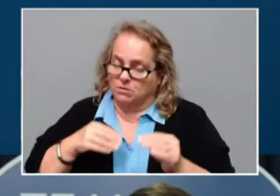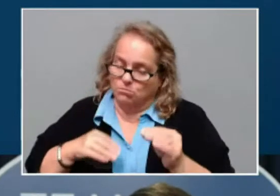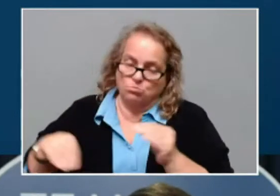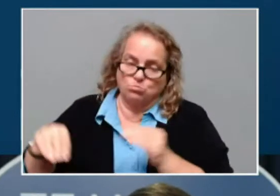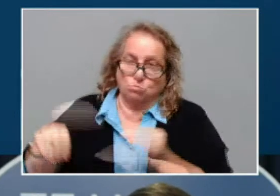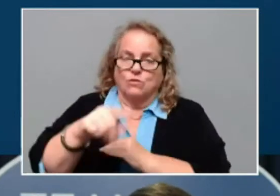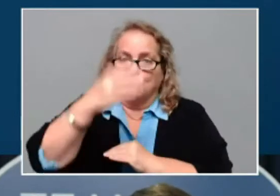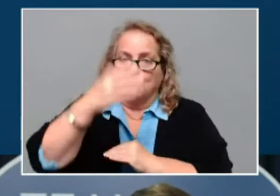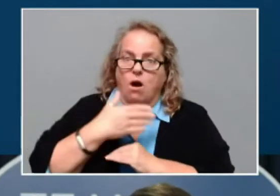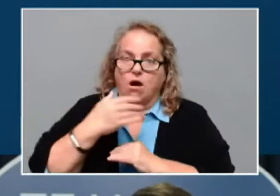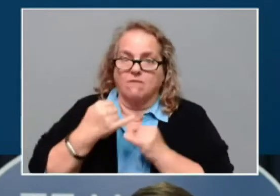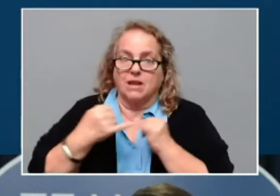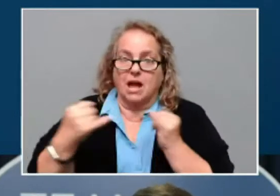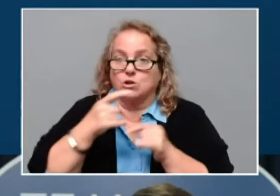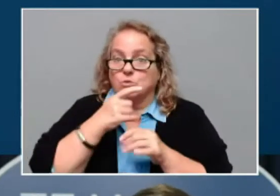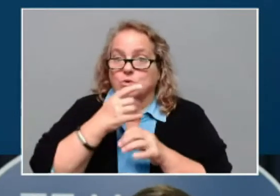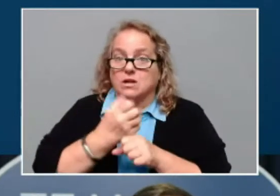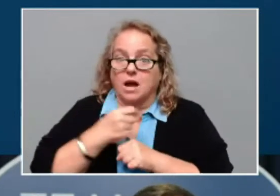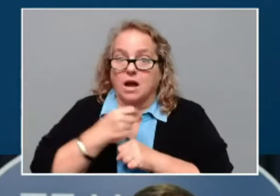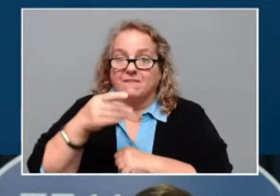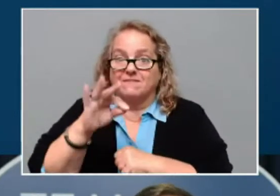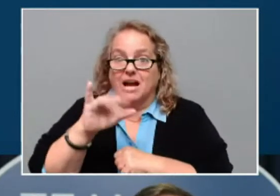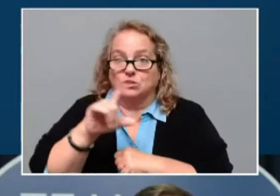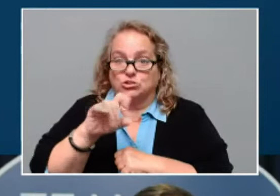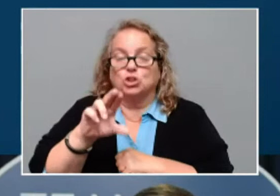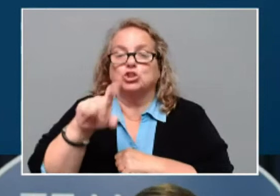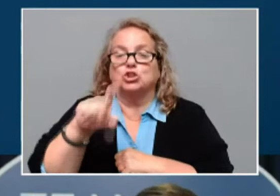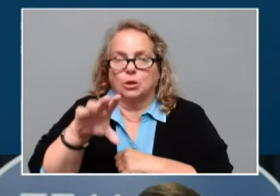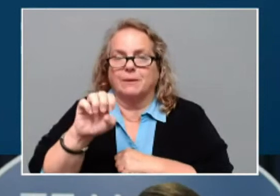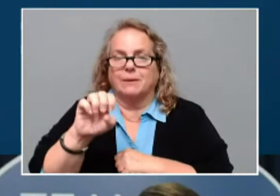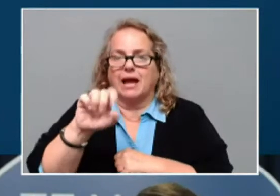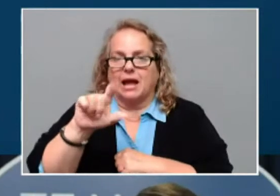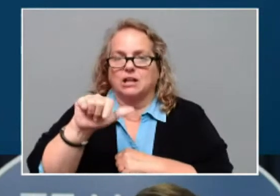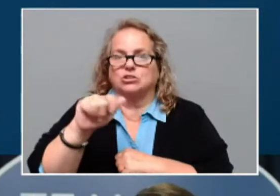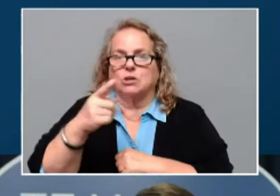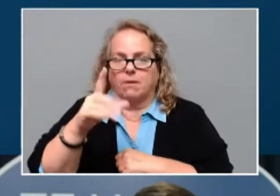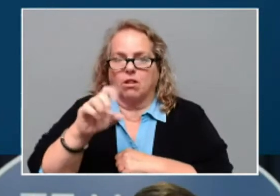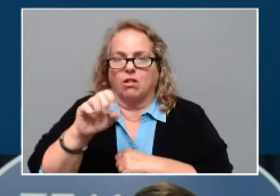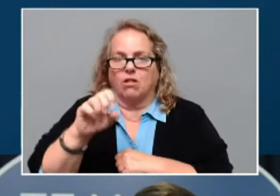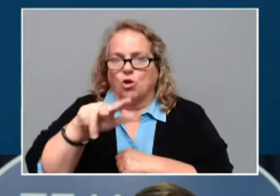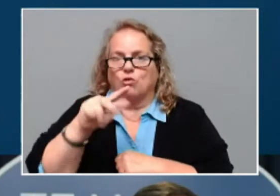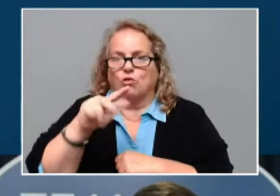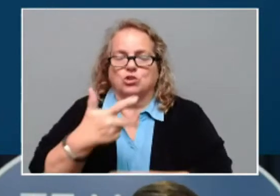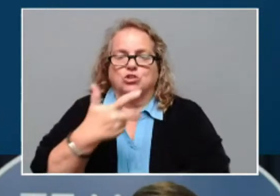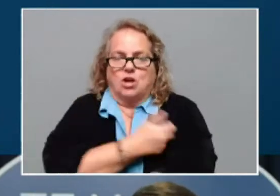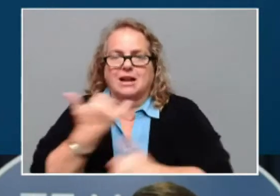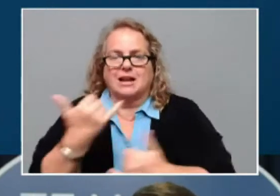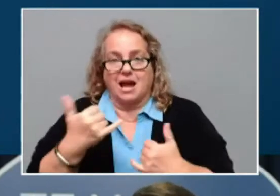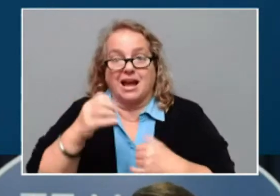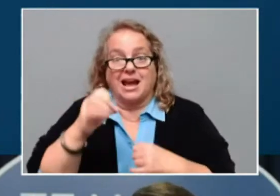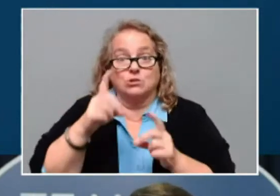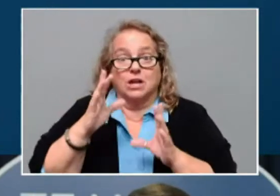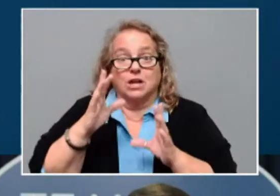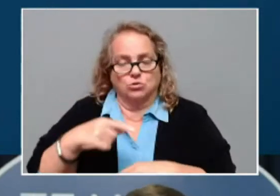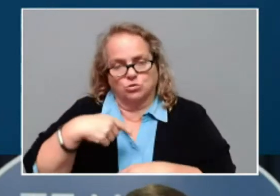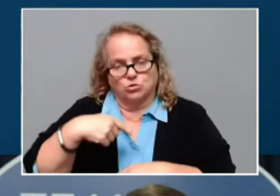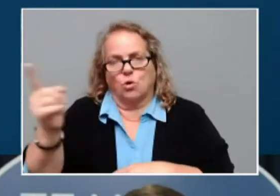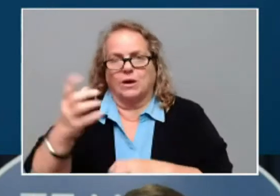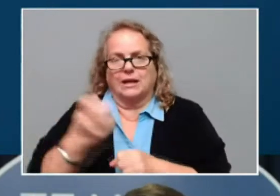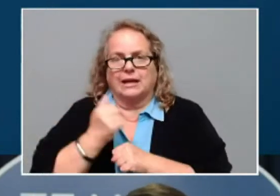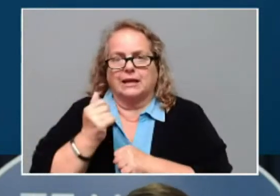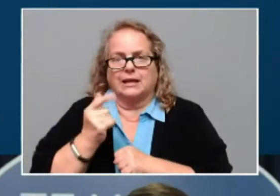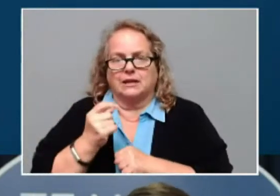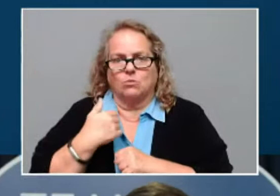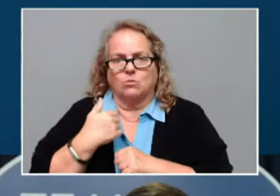should be eligible for their third shot now. Educators, you should go get it. We've already lost more than 50